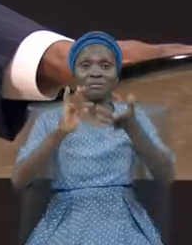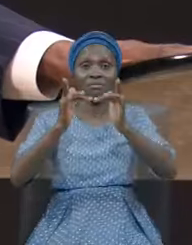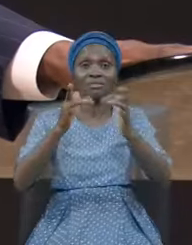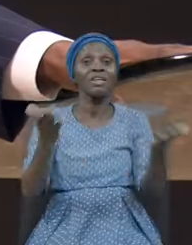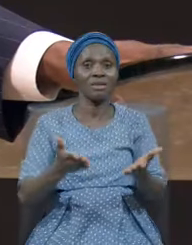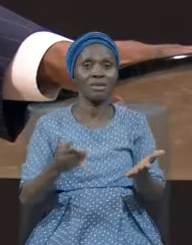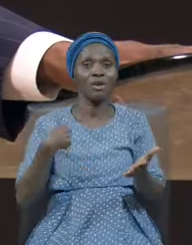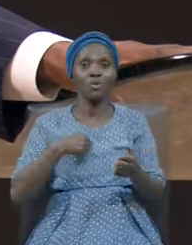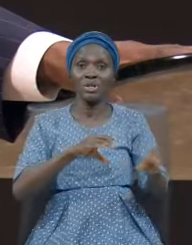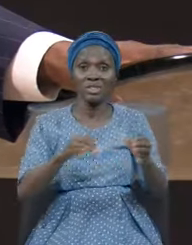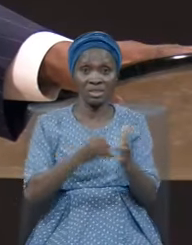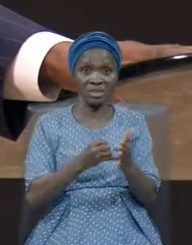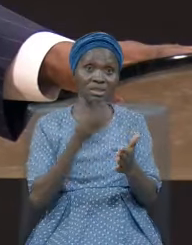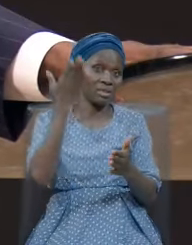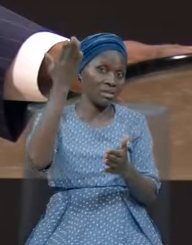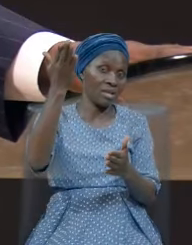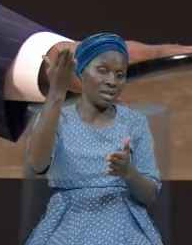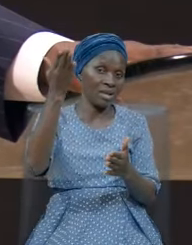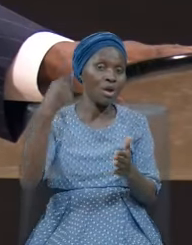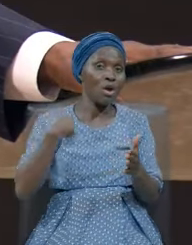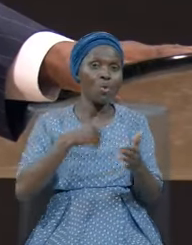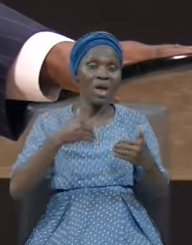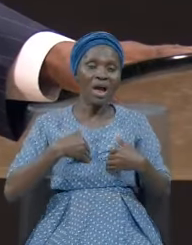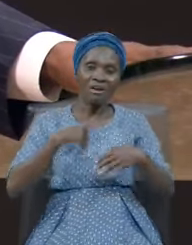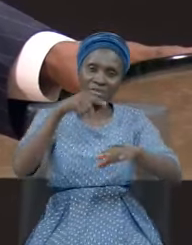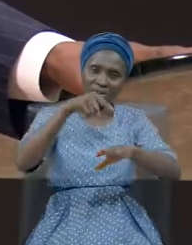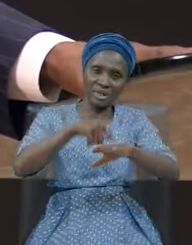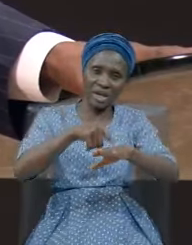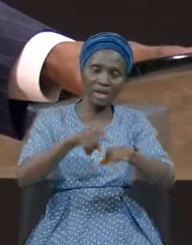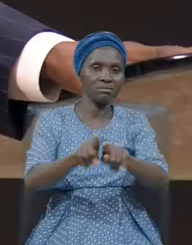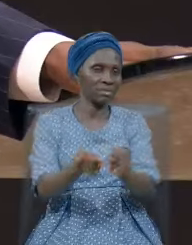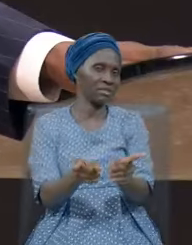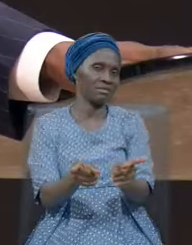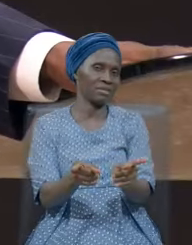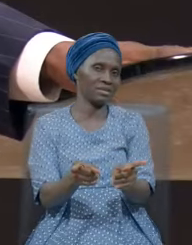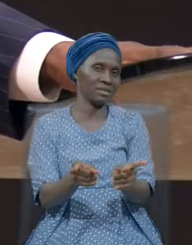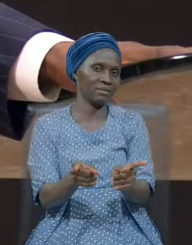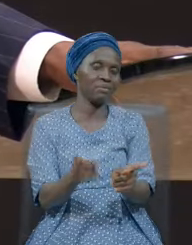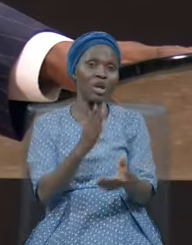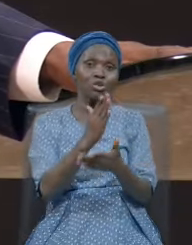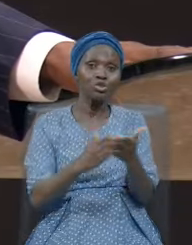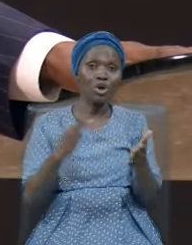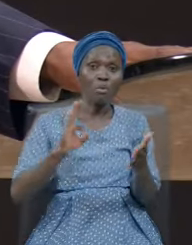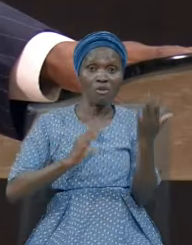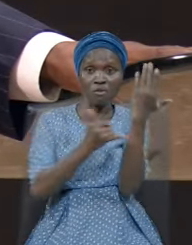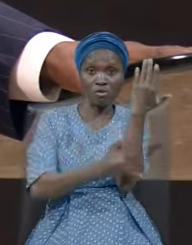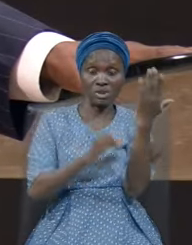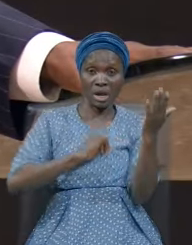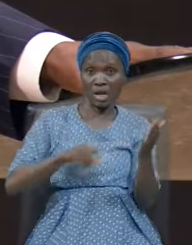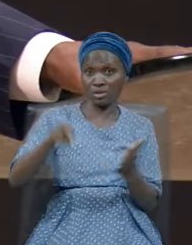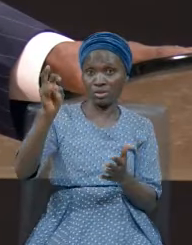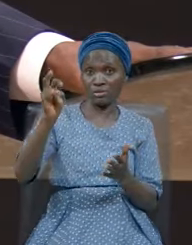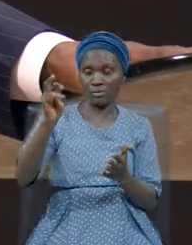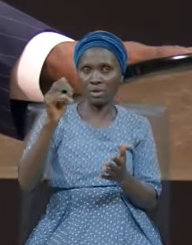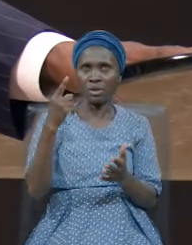We have time difference. And some of the countries I go, like the one I went in